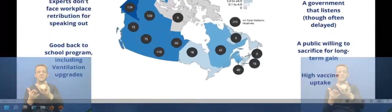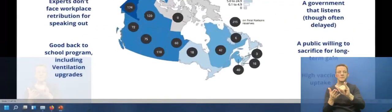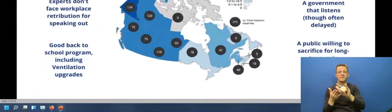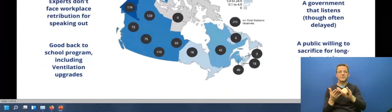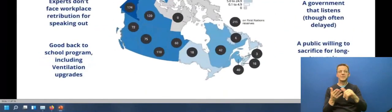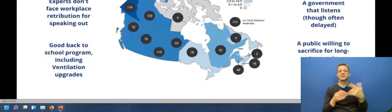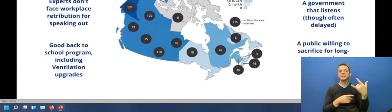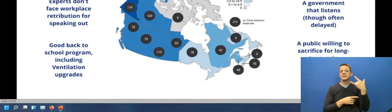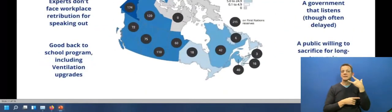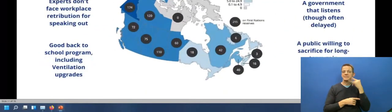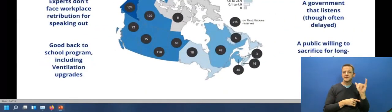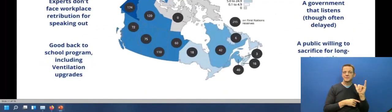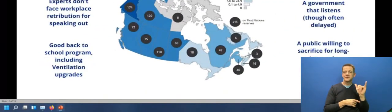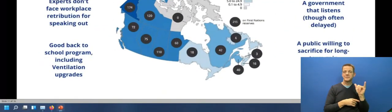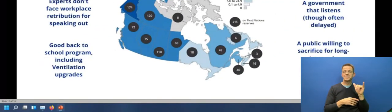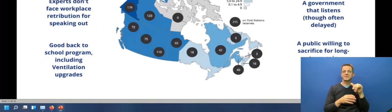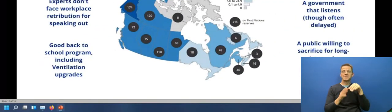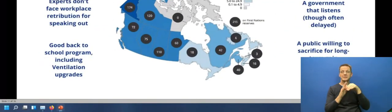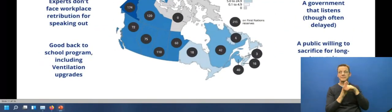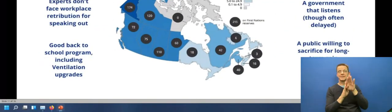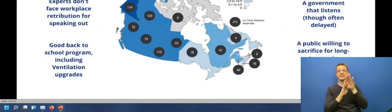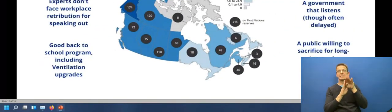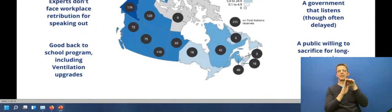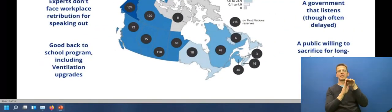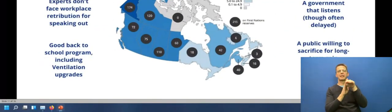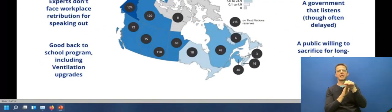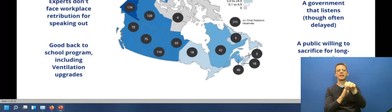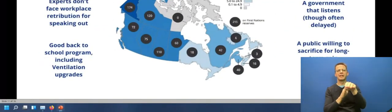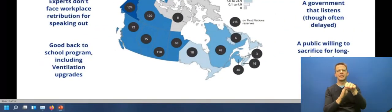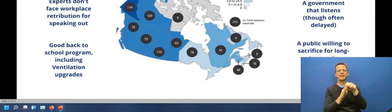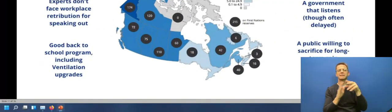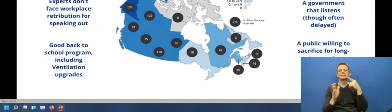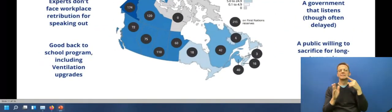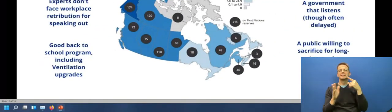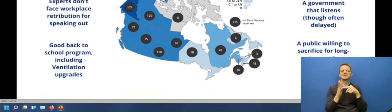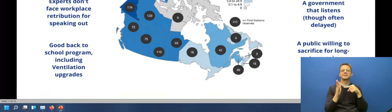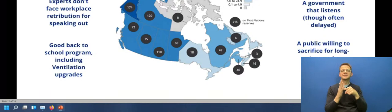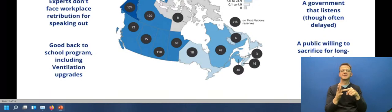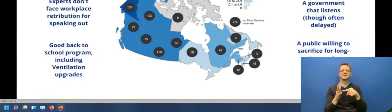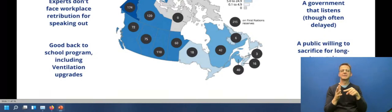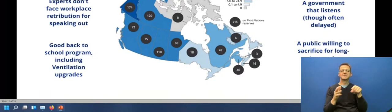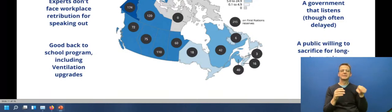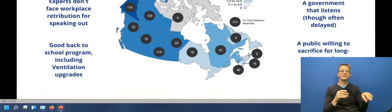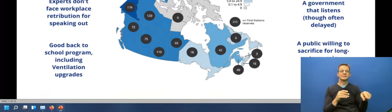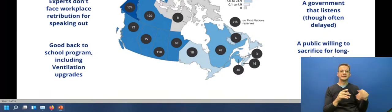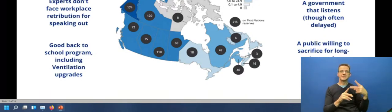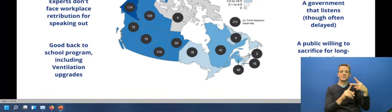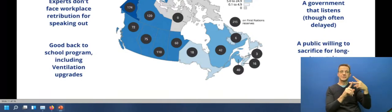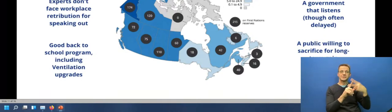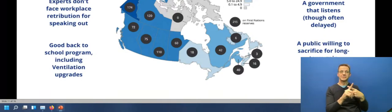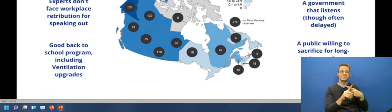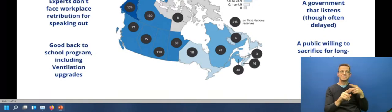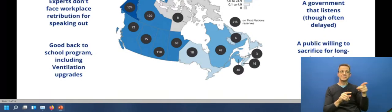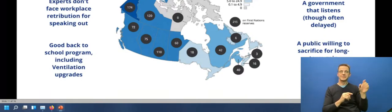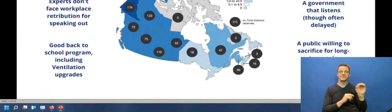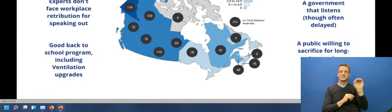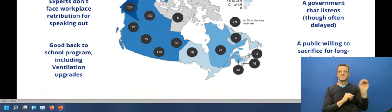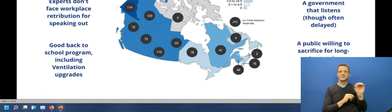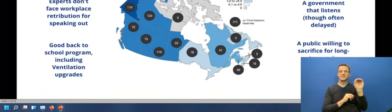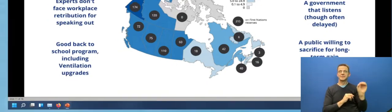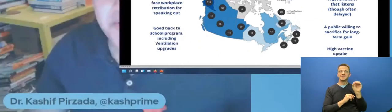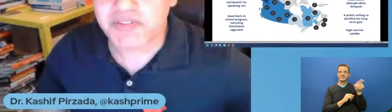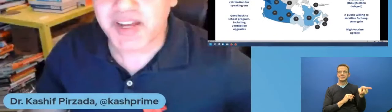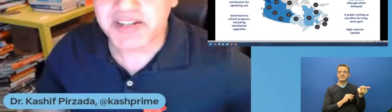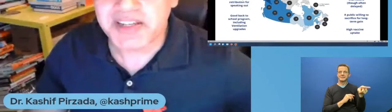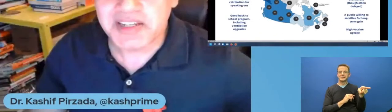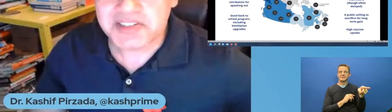And, like, if you look at Ontario in the last two months, you know, a bunch of factors have sort of come together to create a very unexpected golden period in the last two